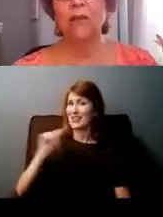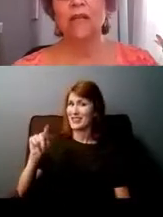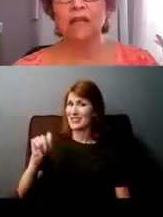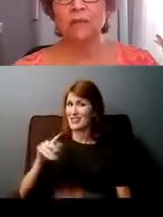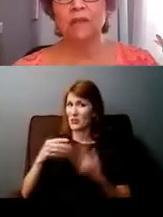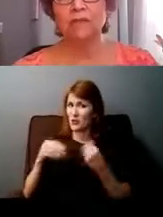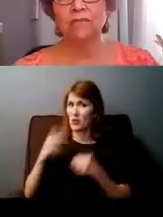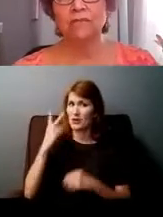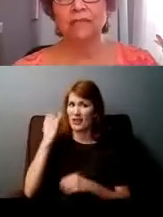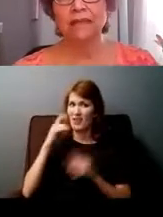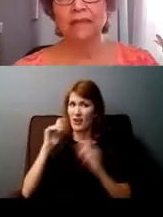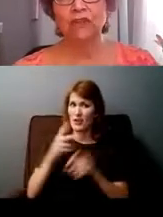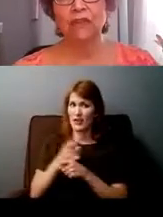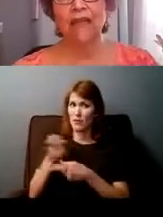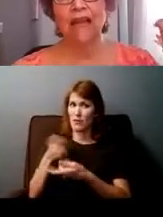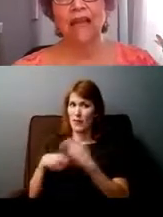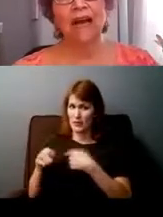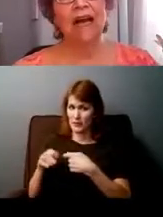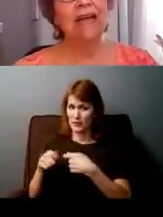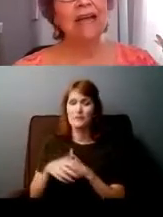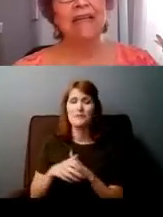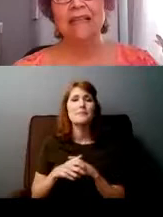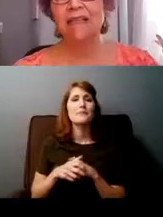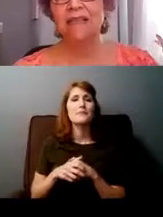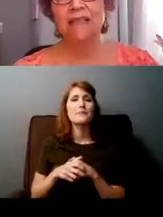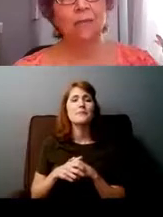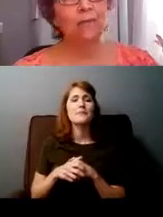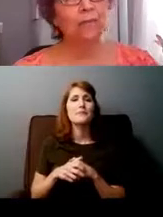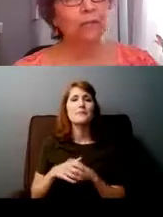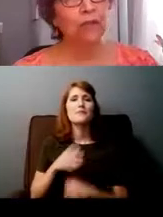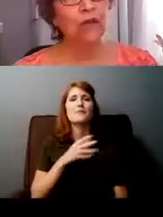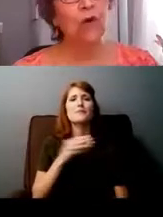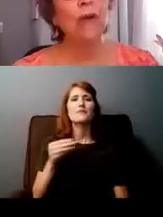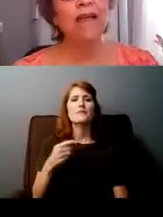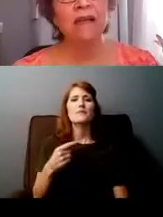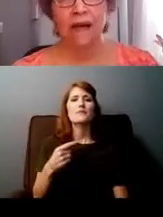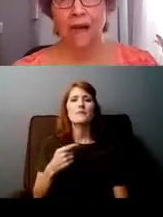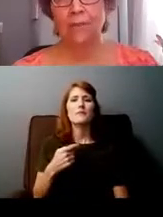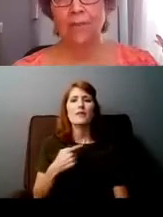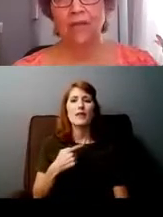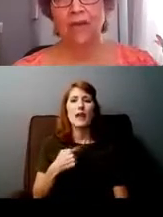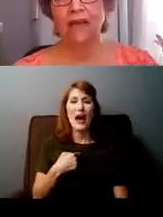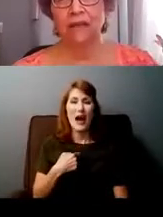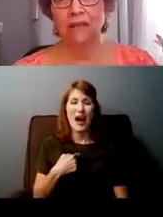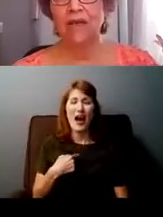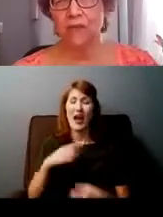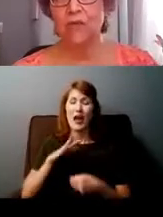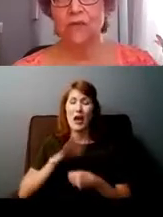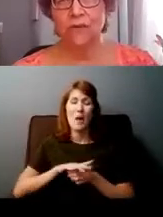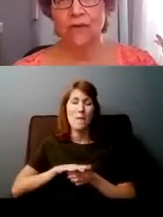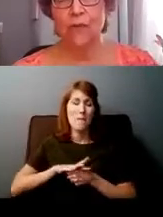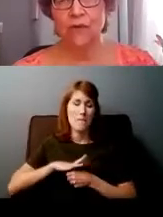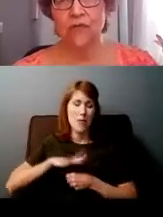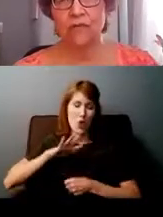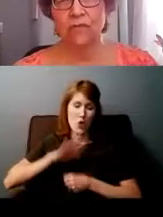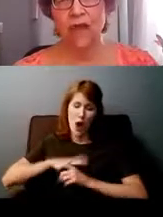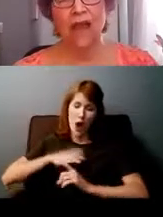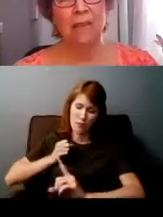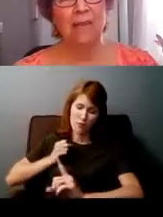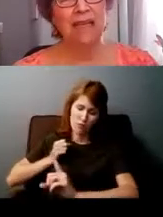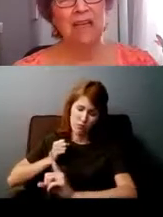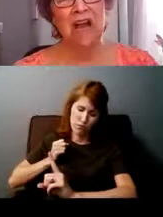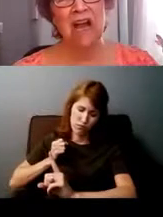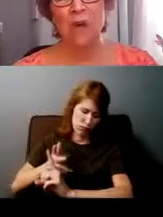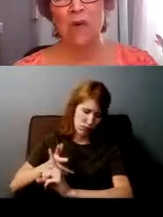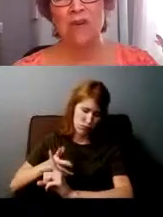get a replacement. And I ended up blowing up at a customer service person.